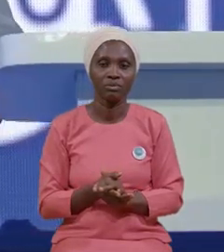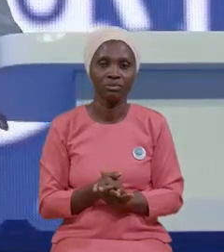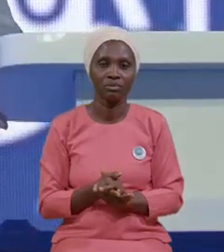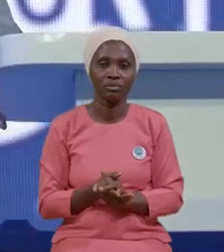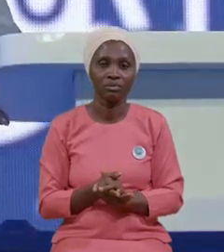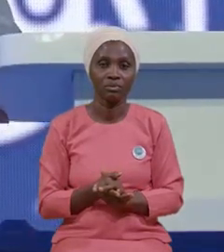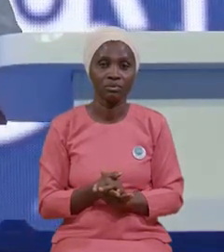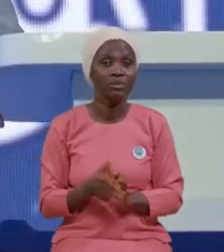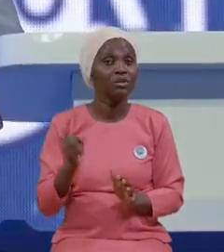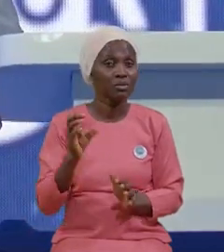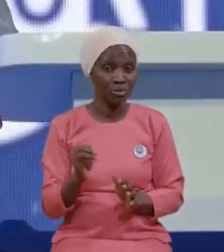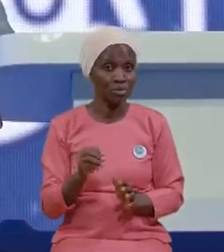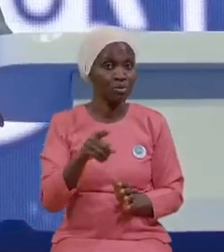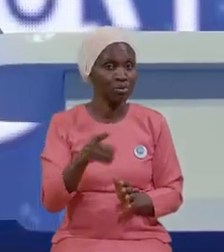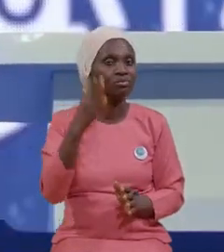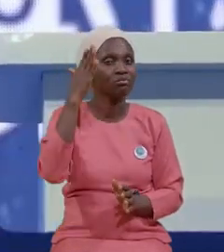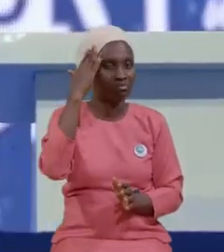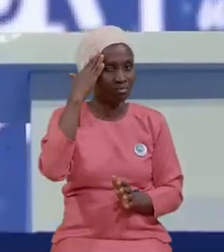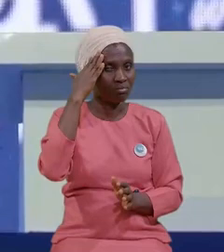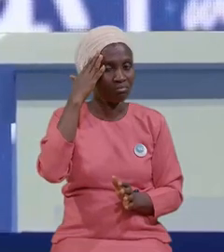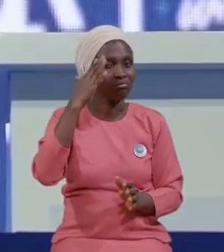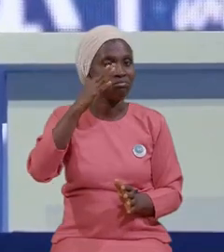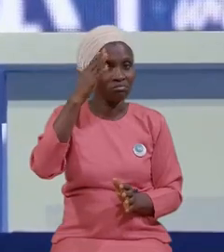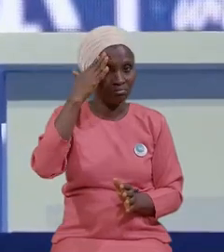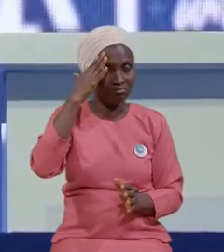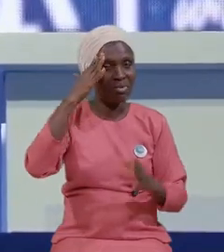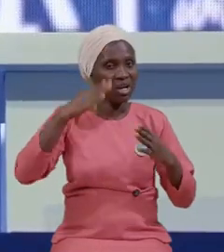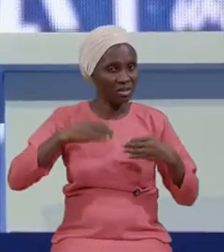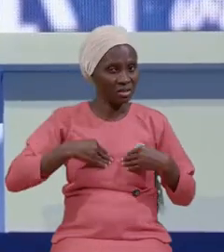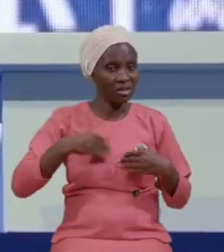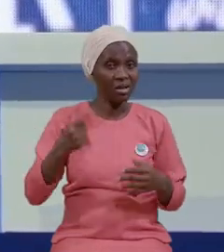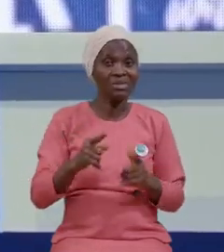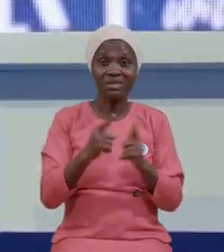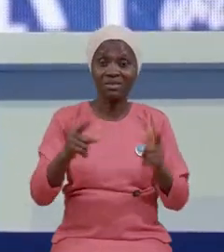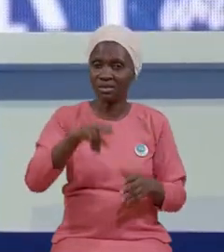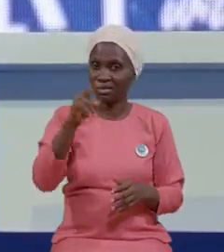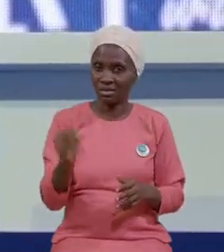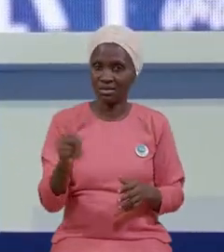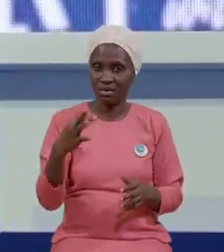And so you acknowledge the great need of peace.